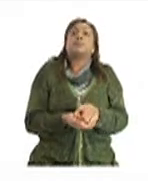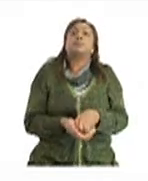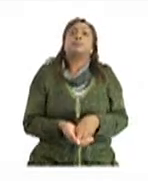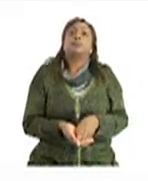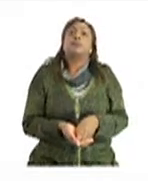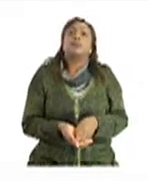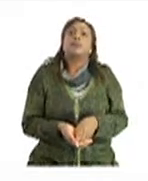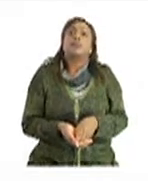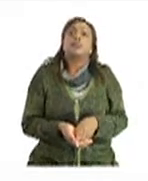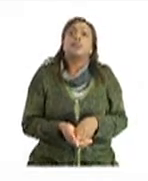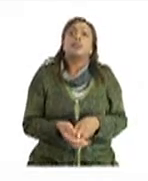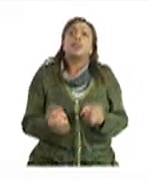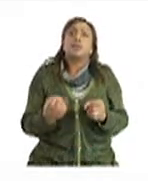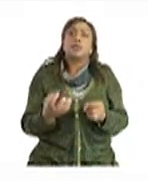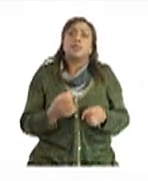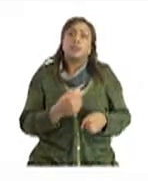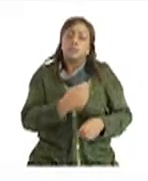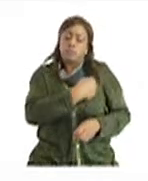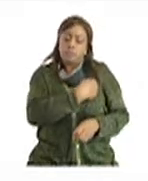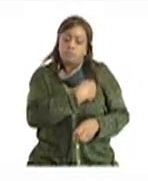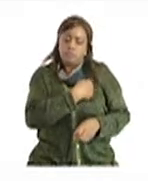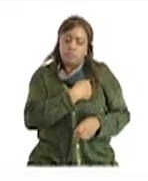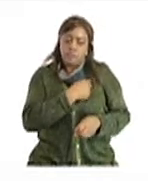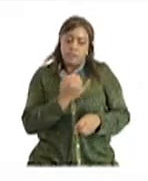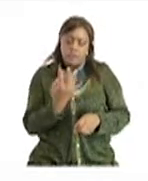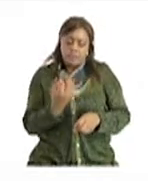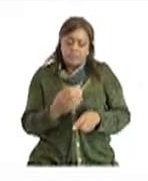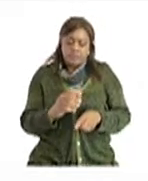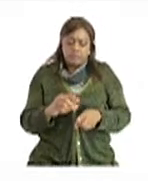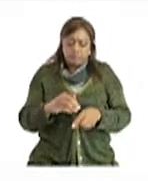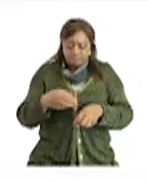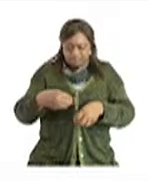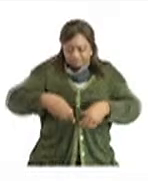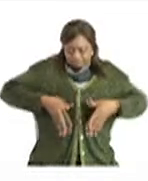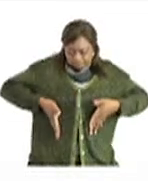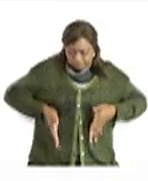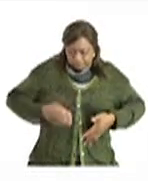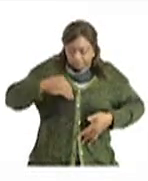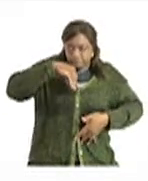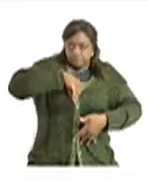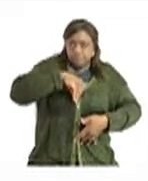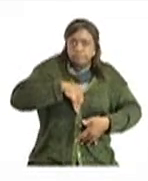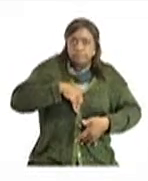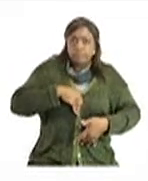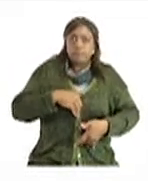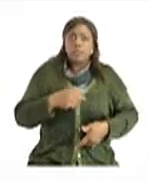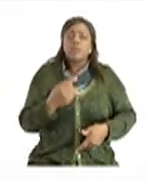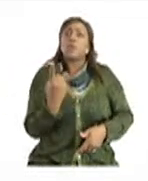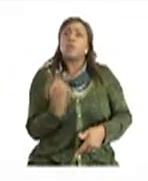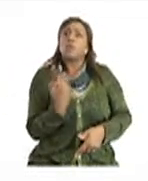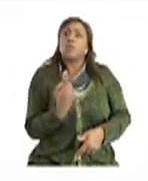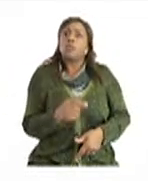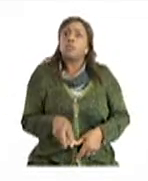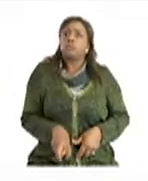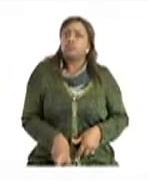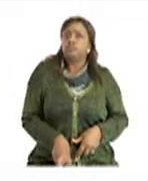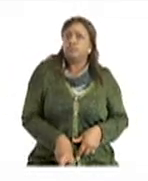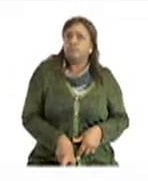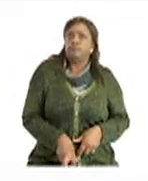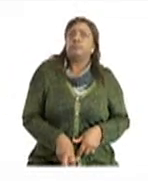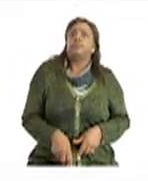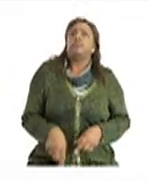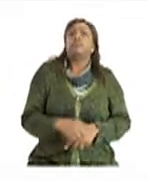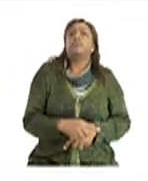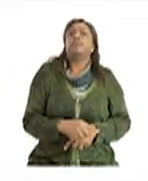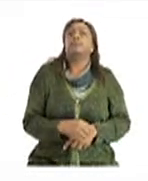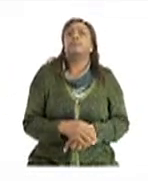Most of the female's reproductive system is located inside the woman's body. The vulva is the only